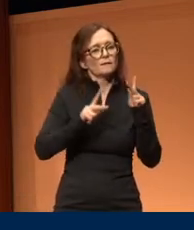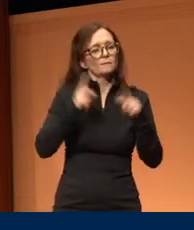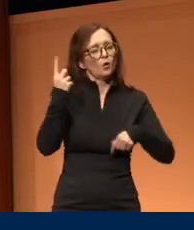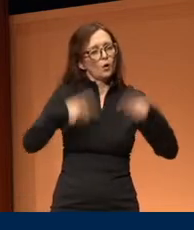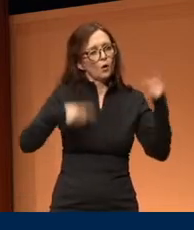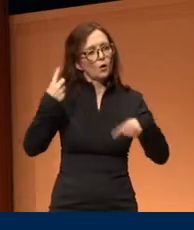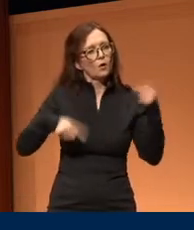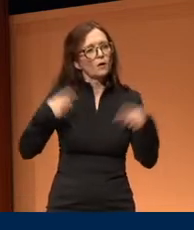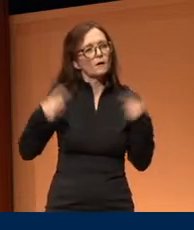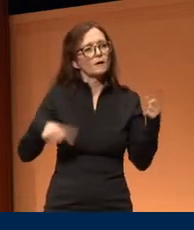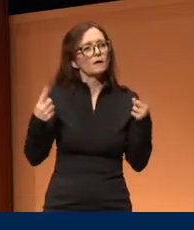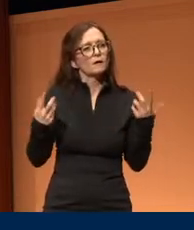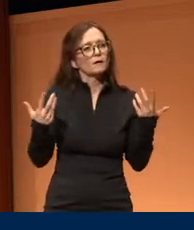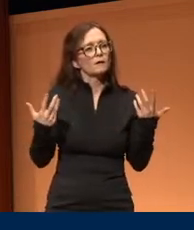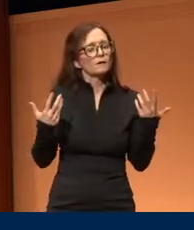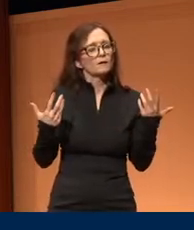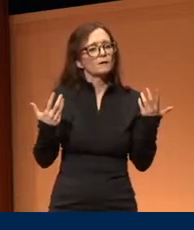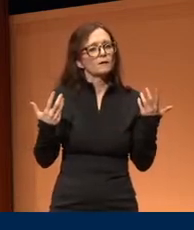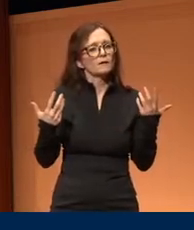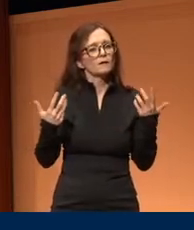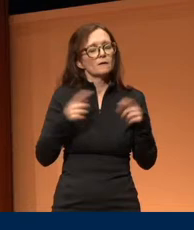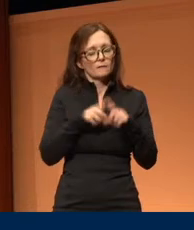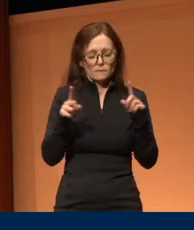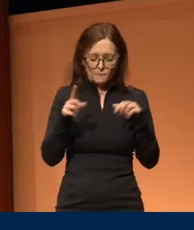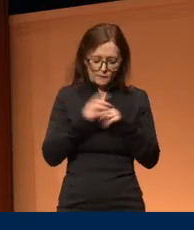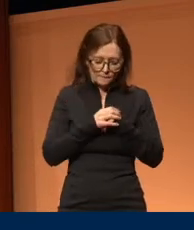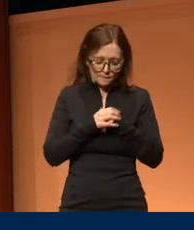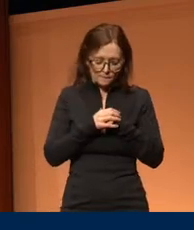for and the pro and cons, but